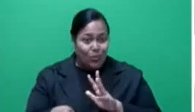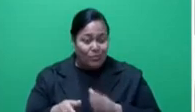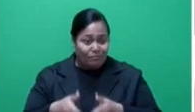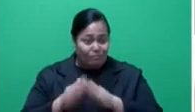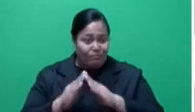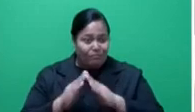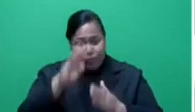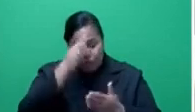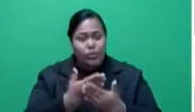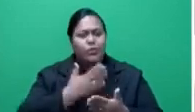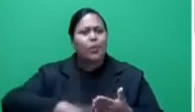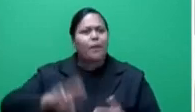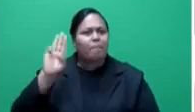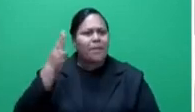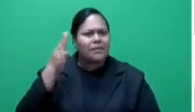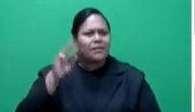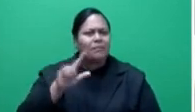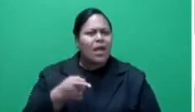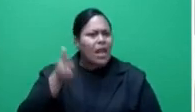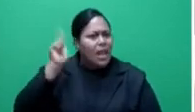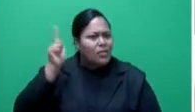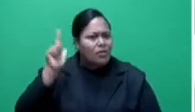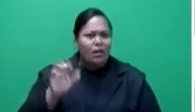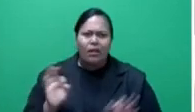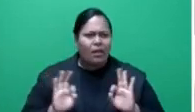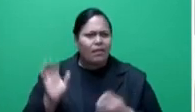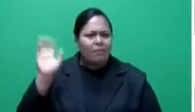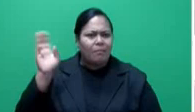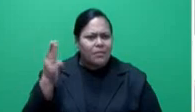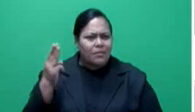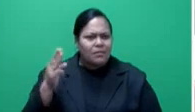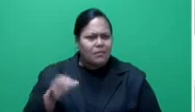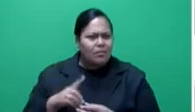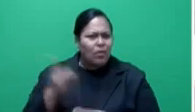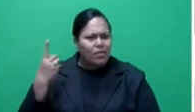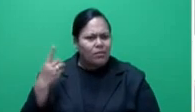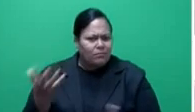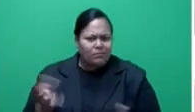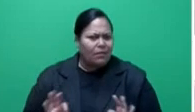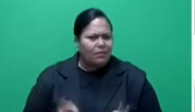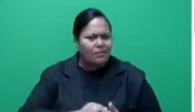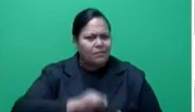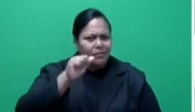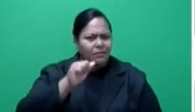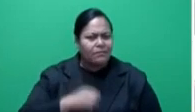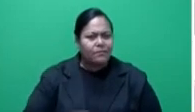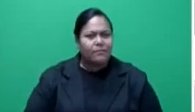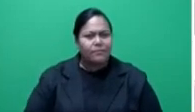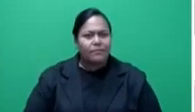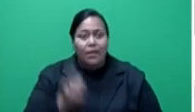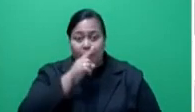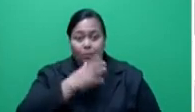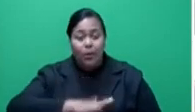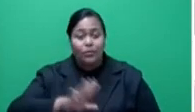and the lecturers who were the supervisors did not even have a master's degree. We had people wanting to do PhDs,